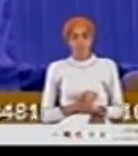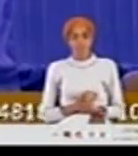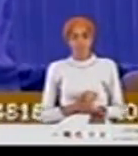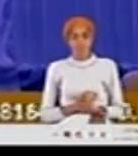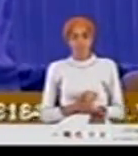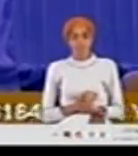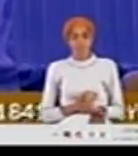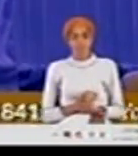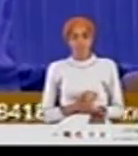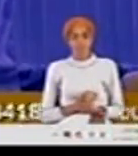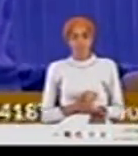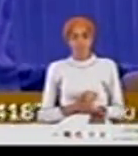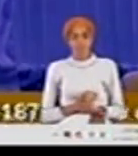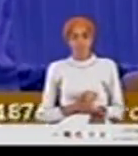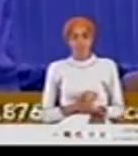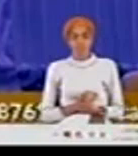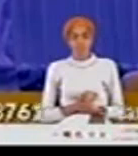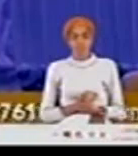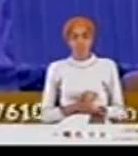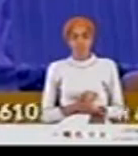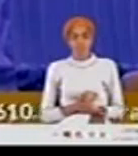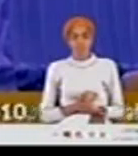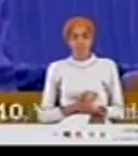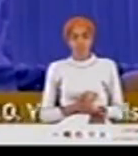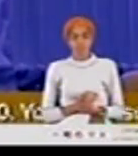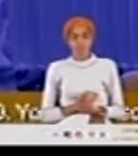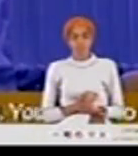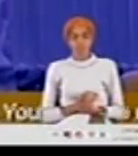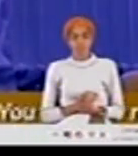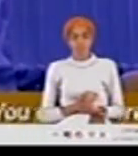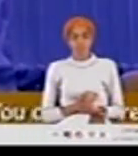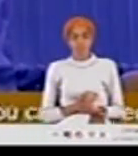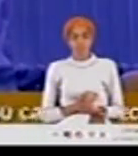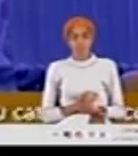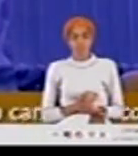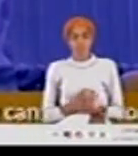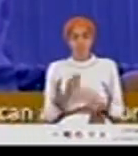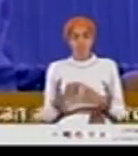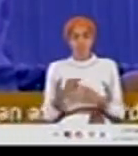Sorry, we have Sir Gosloff Matthias.